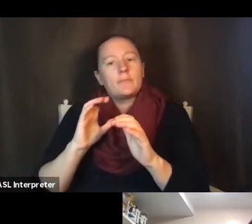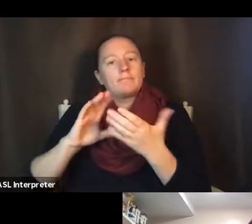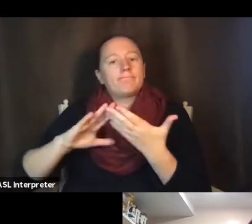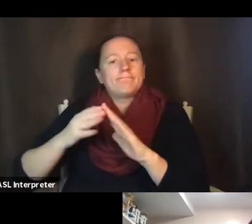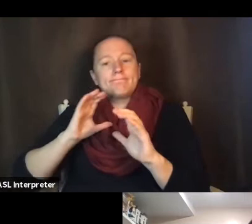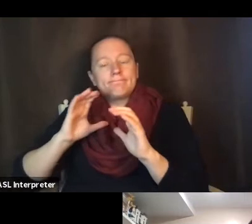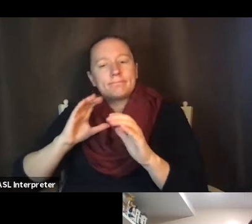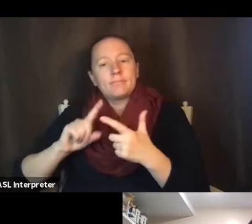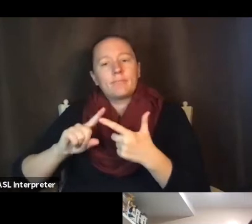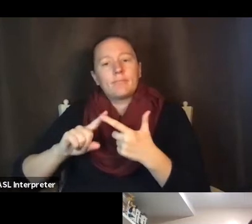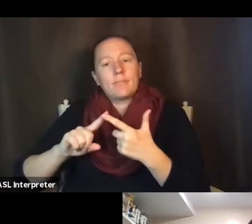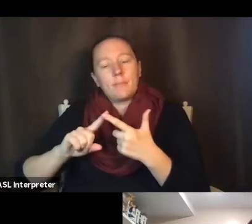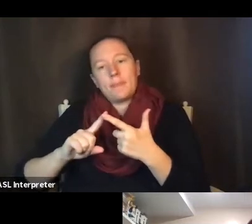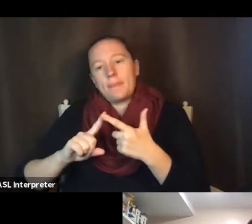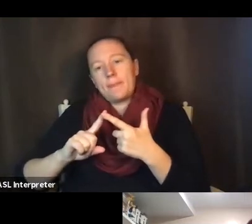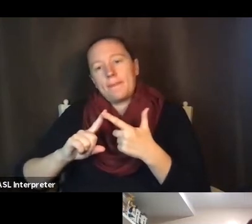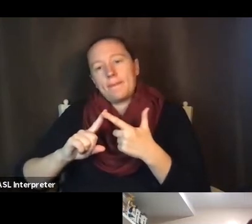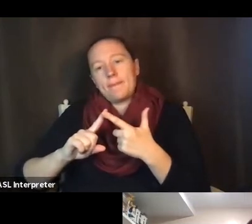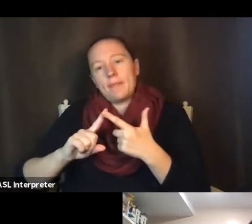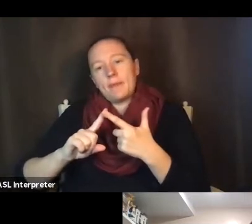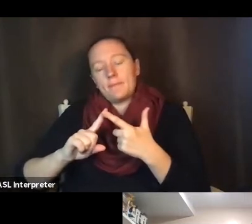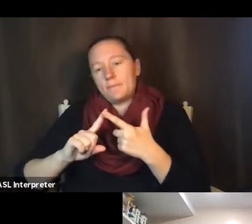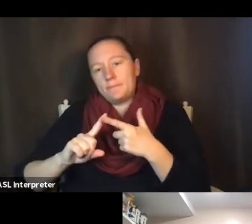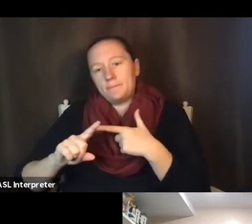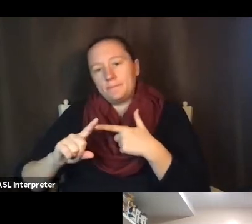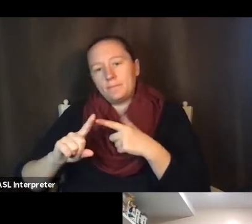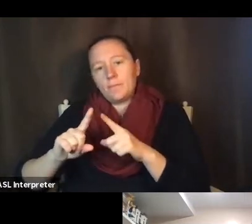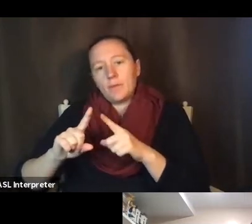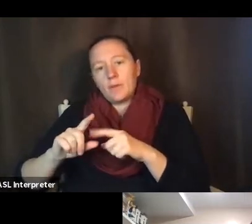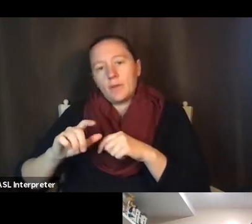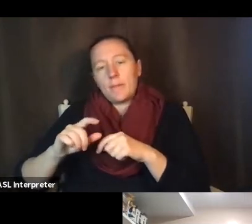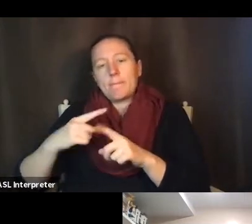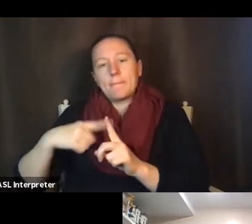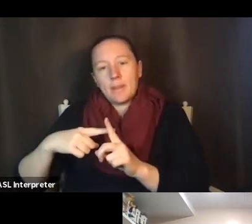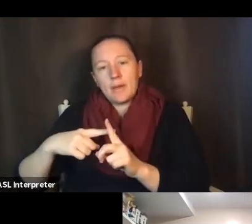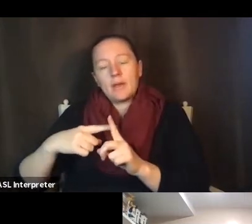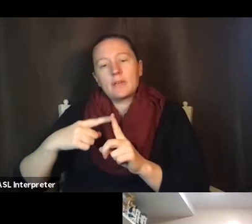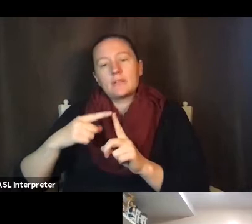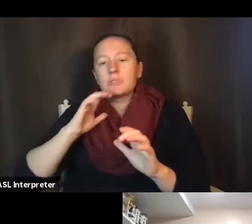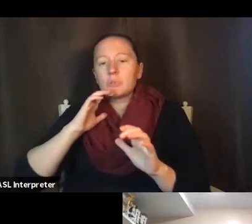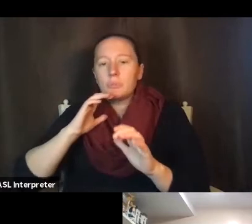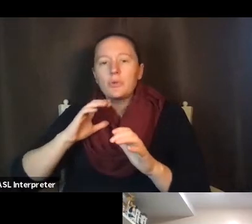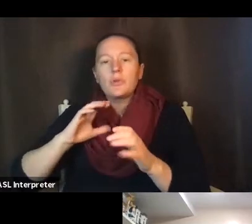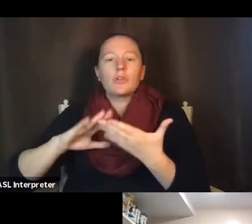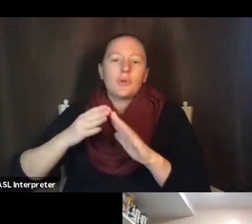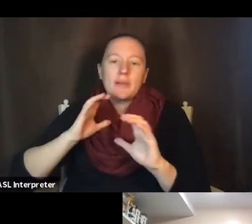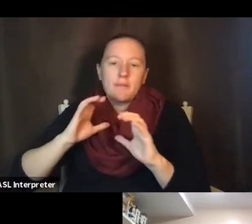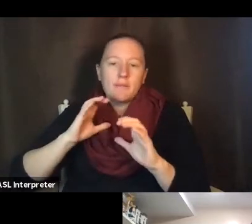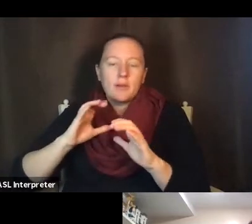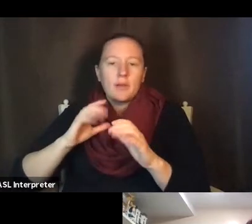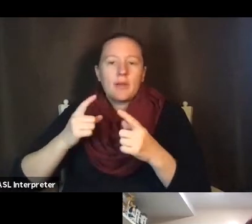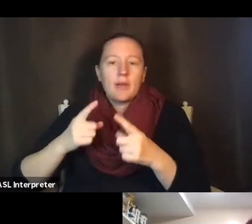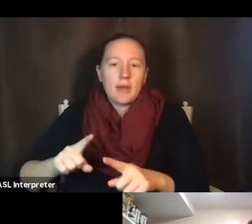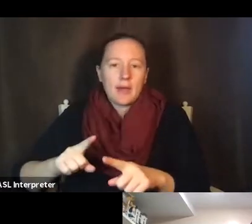the task force, as well as the community conversations that were happening related to the